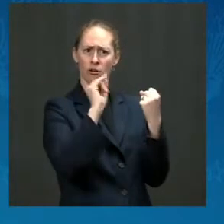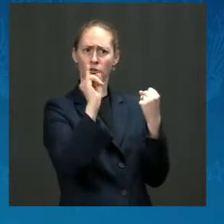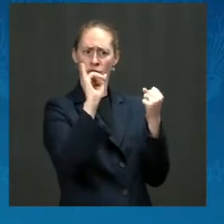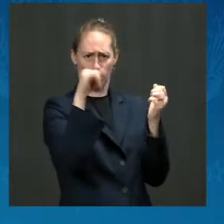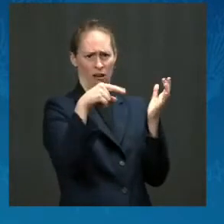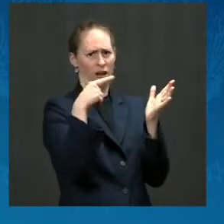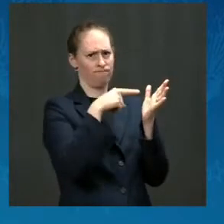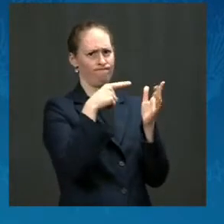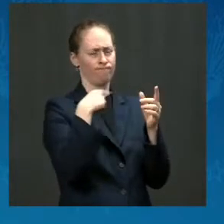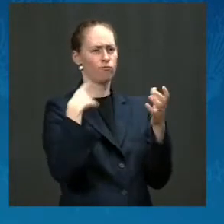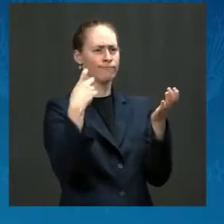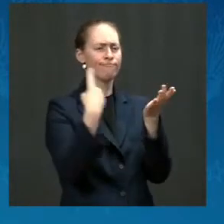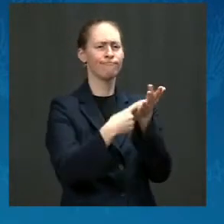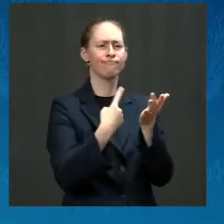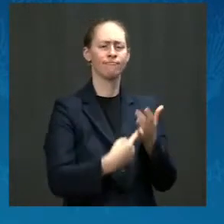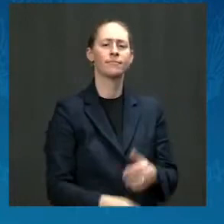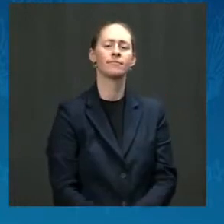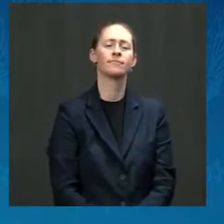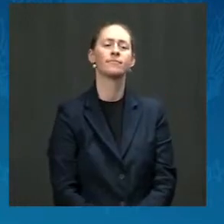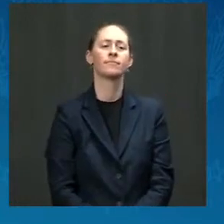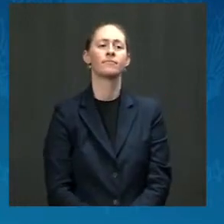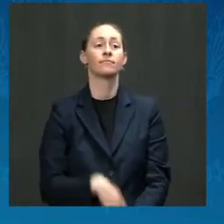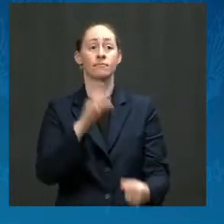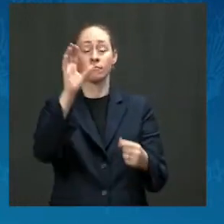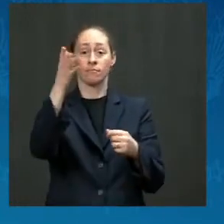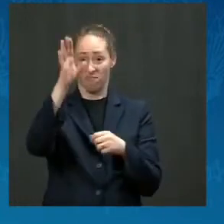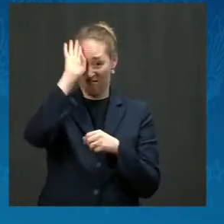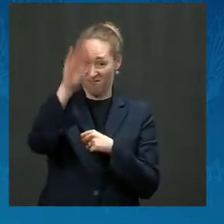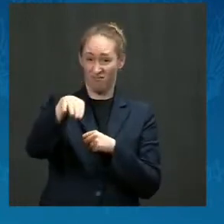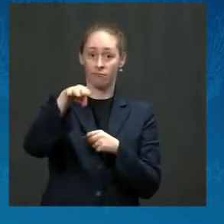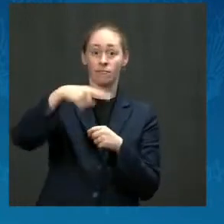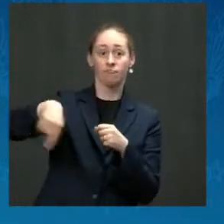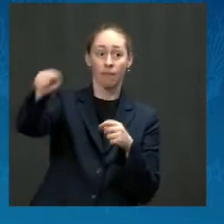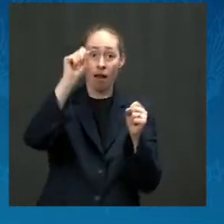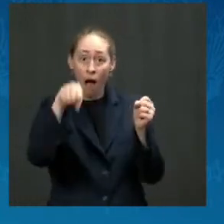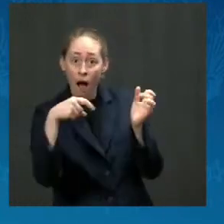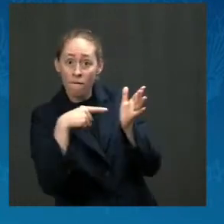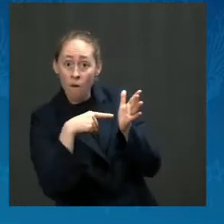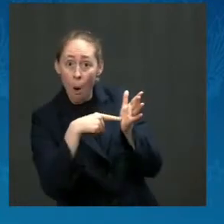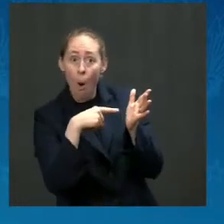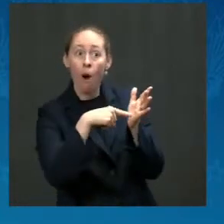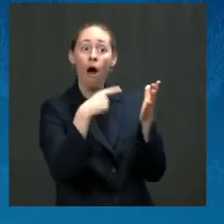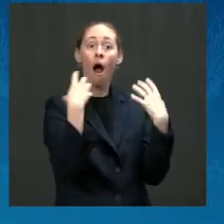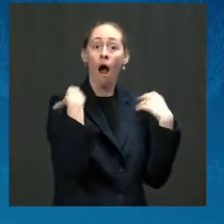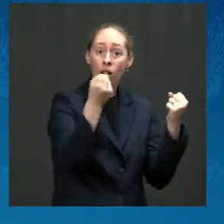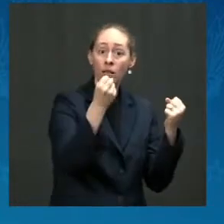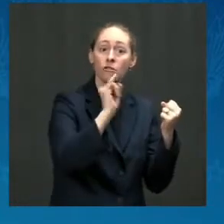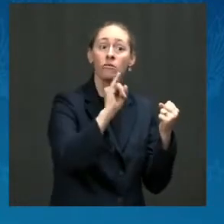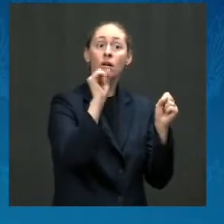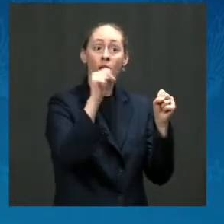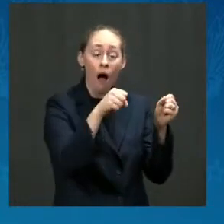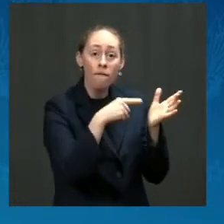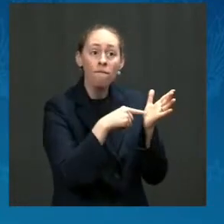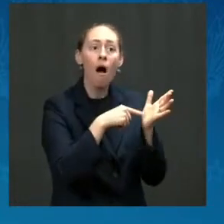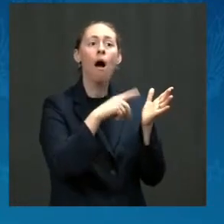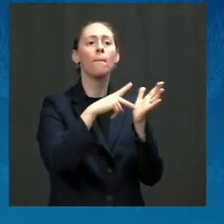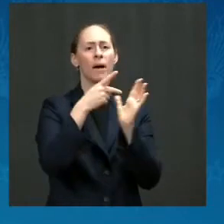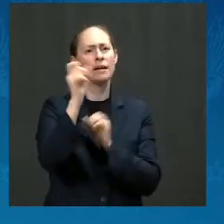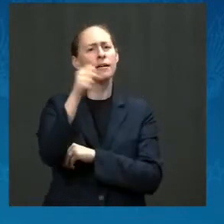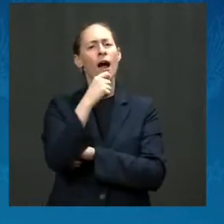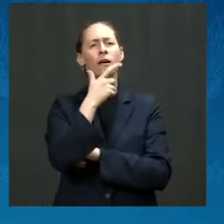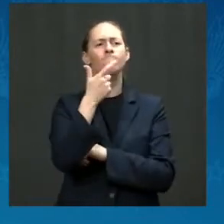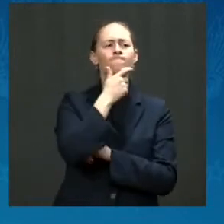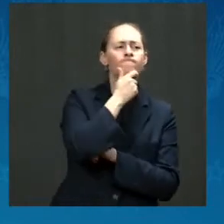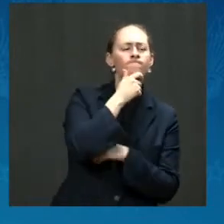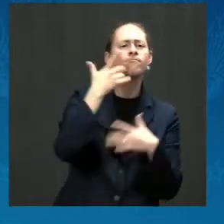people have affordable health insurance, they have the opportunity to make decisions